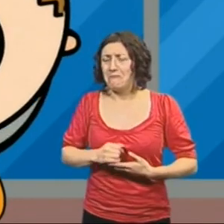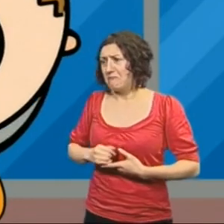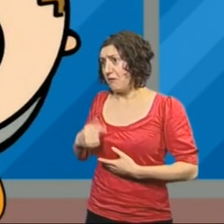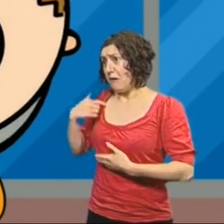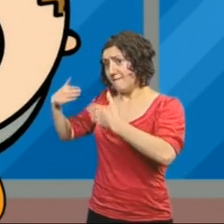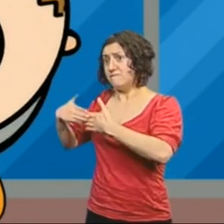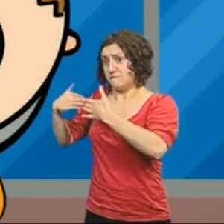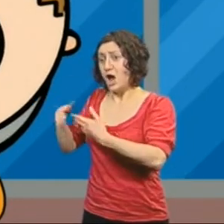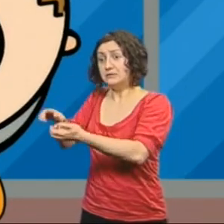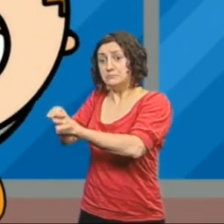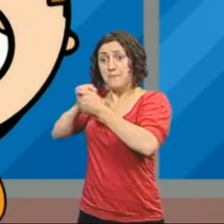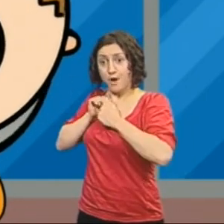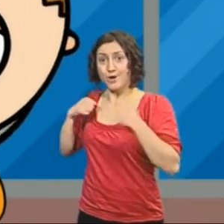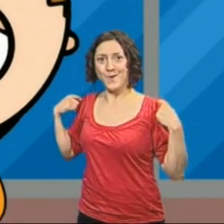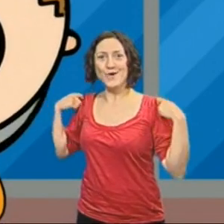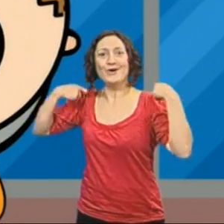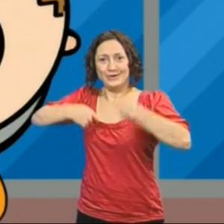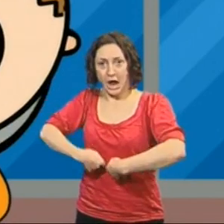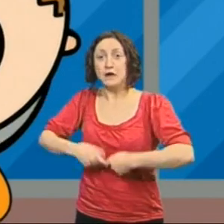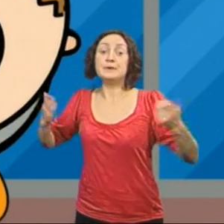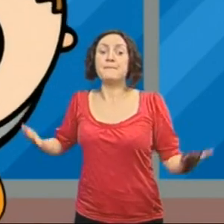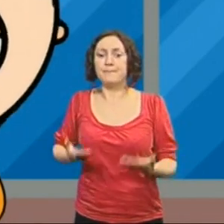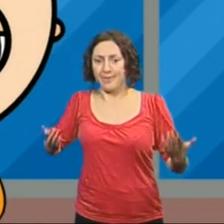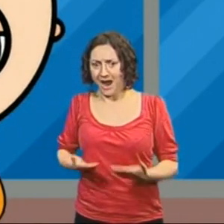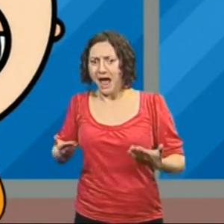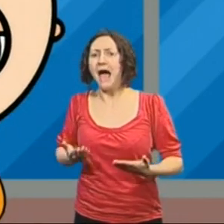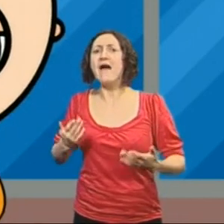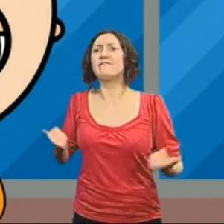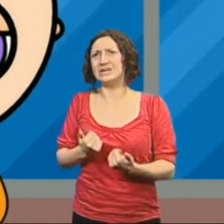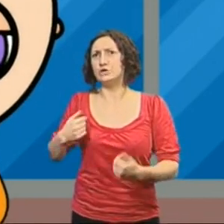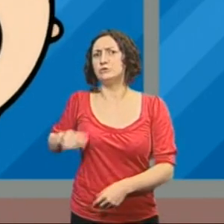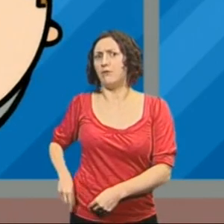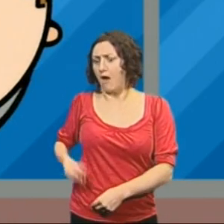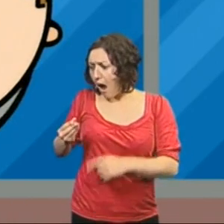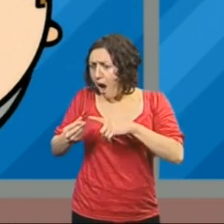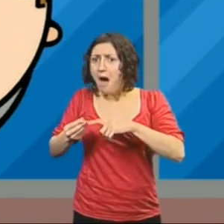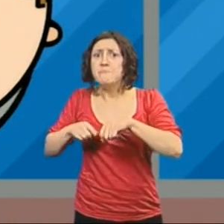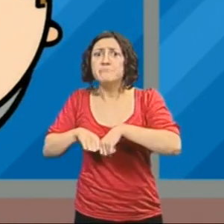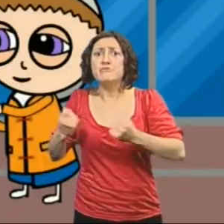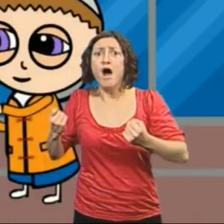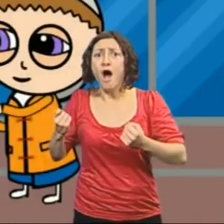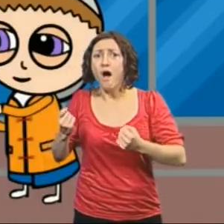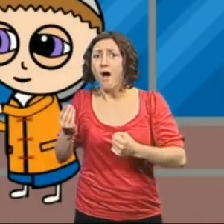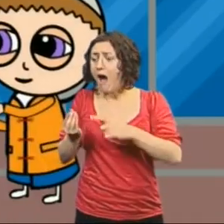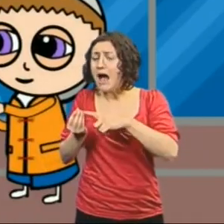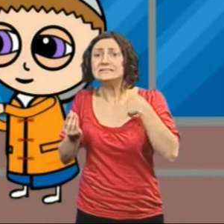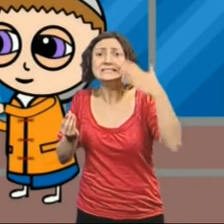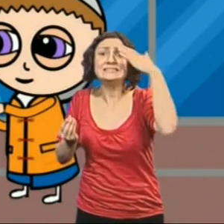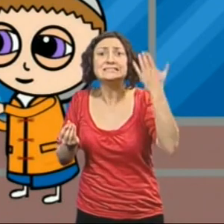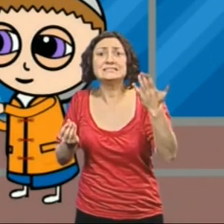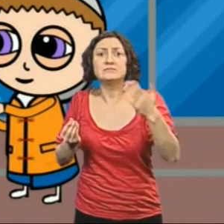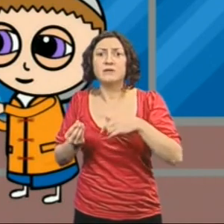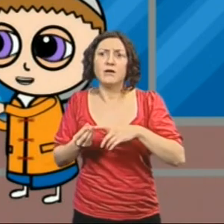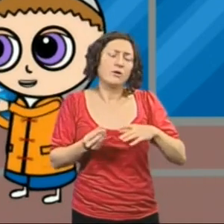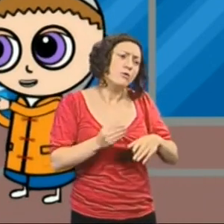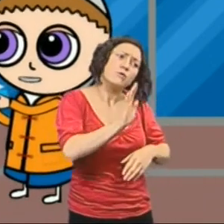come outside and play. I didn't know his toy car was in the pocket. Now it's broken. Don't worry, I'll help